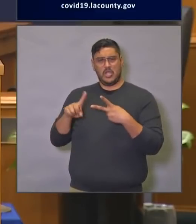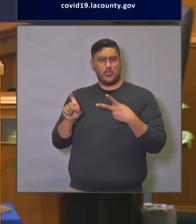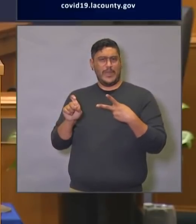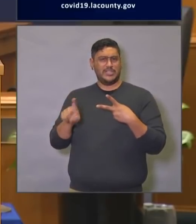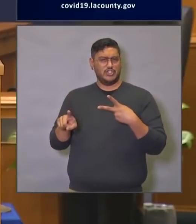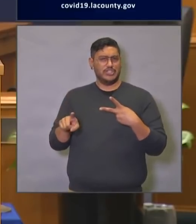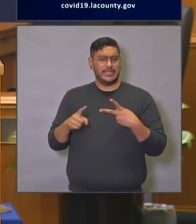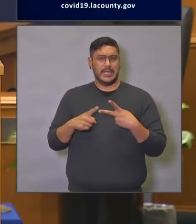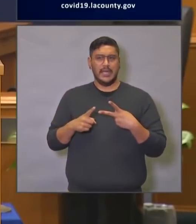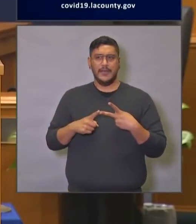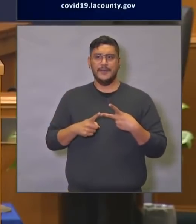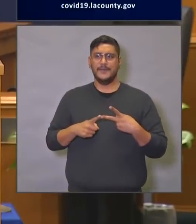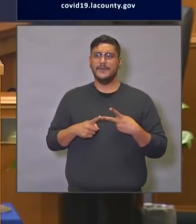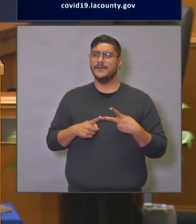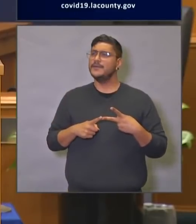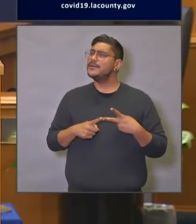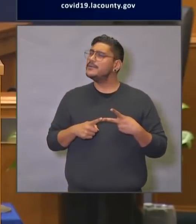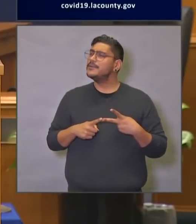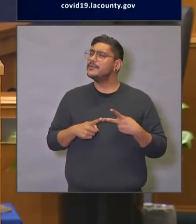asked,